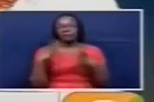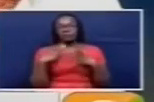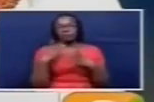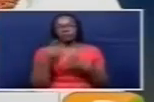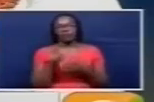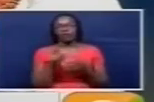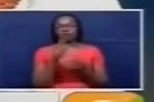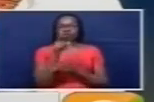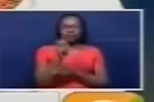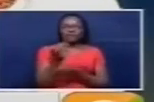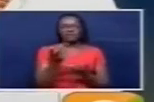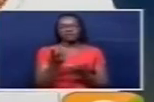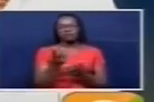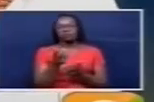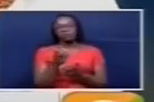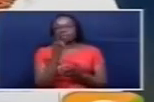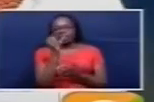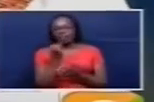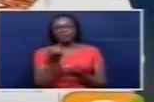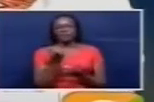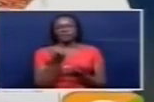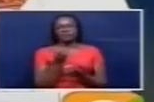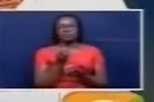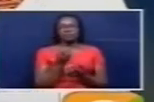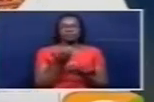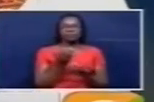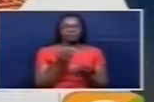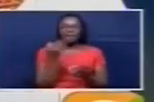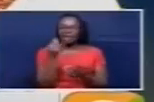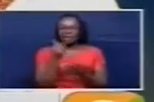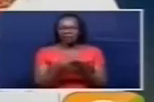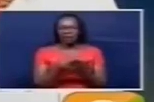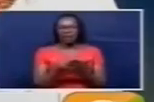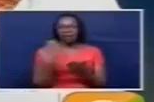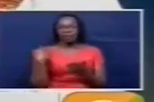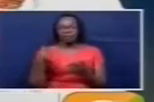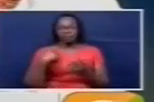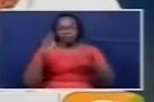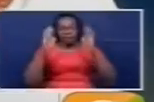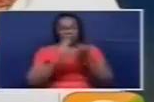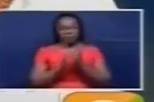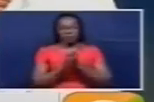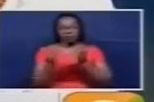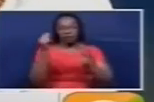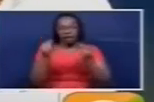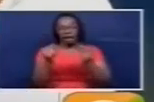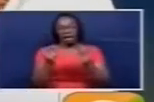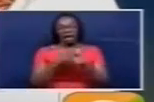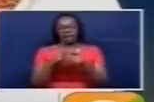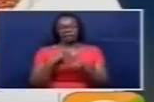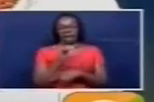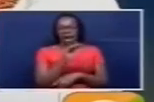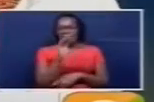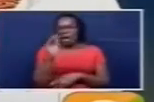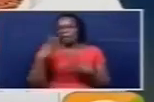shillings. I was campaigning a lot without a car. A guy called James came and gave me a car to campaign. I ask people to support my candidature because